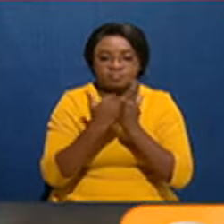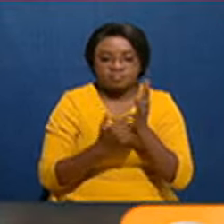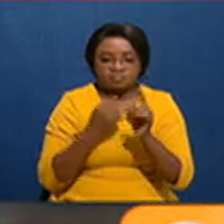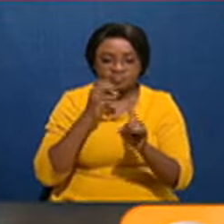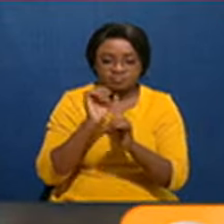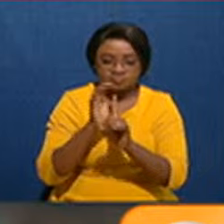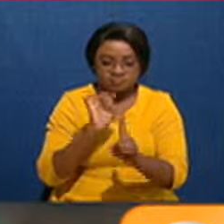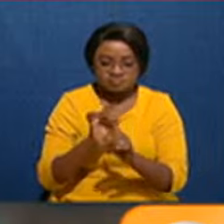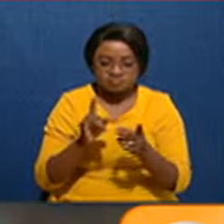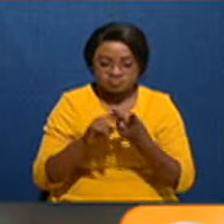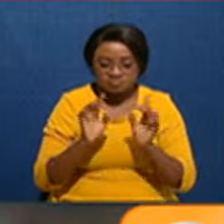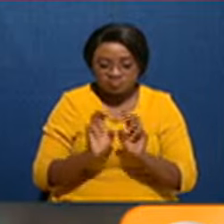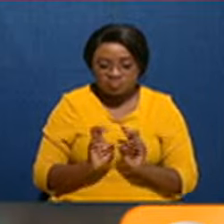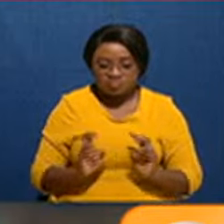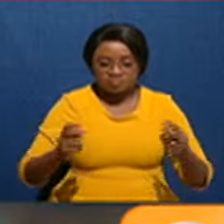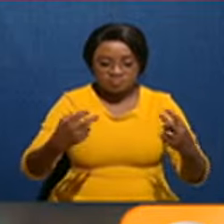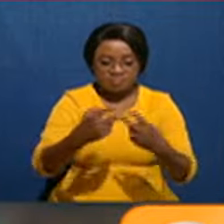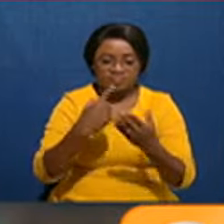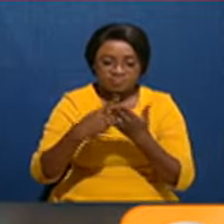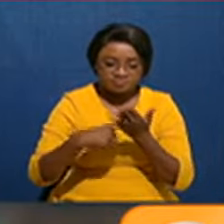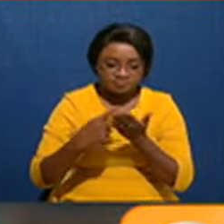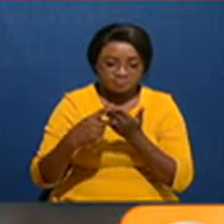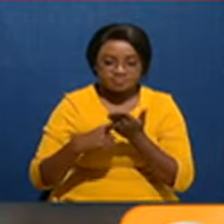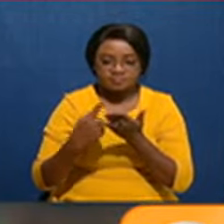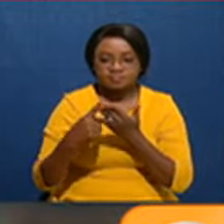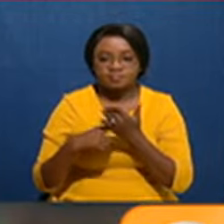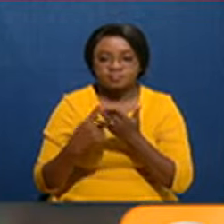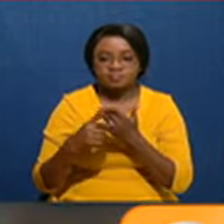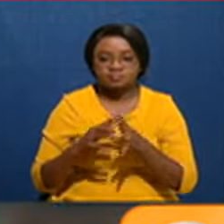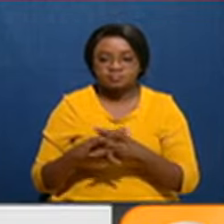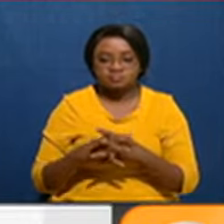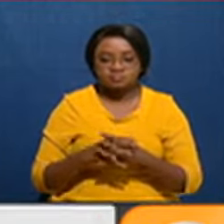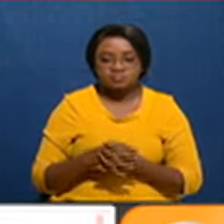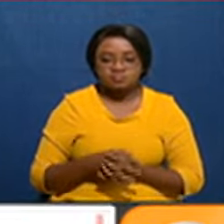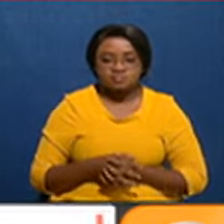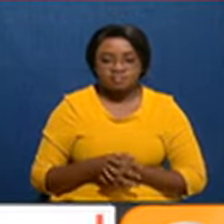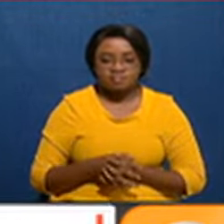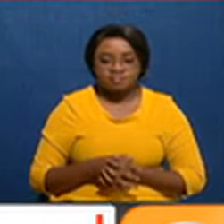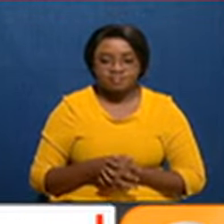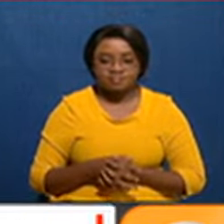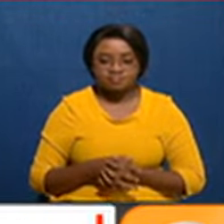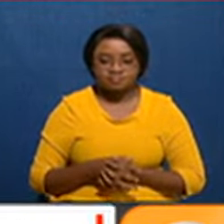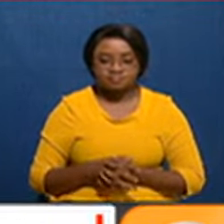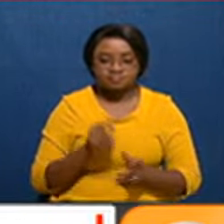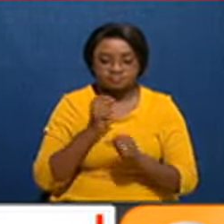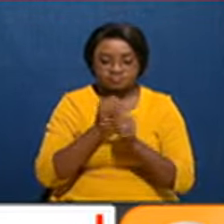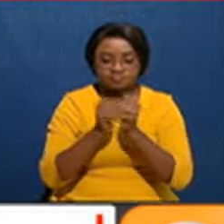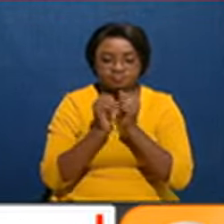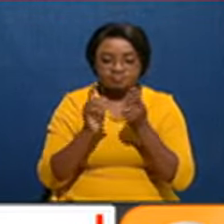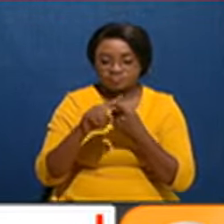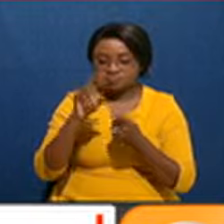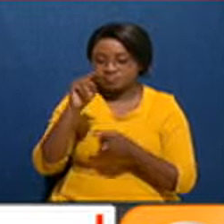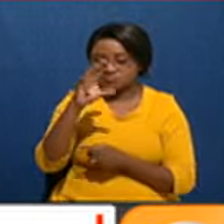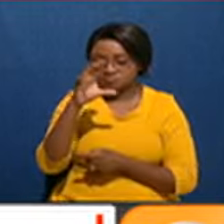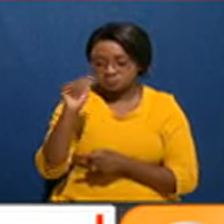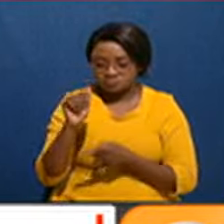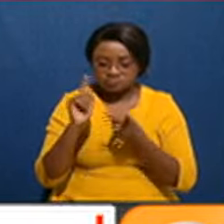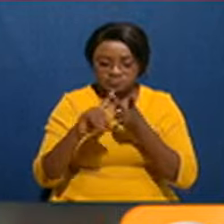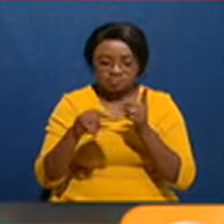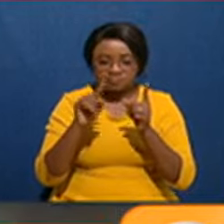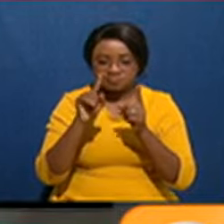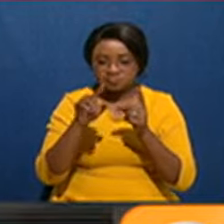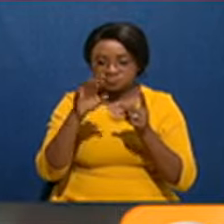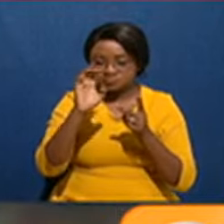roundtables discussion that we normally do, with the agencies like NCA and also other regulators